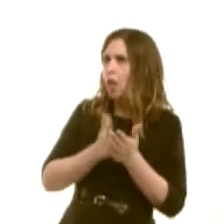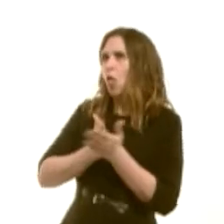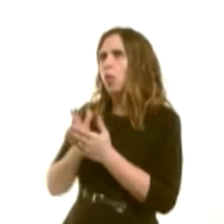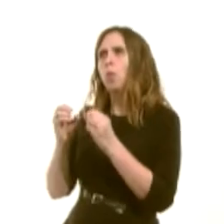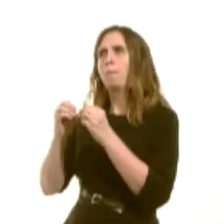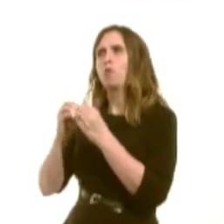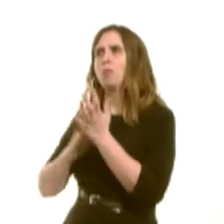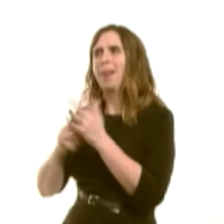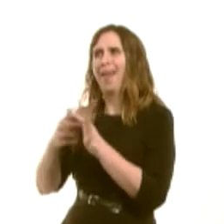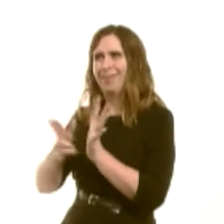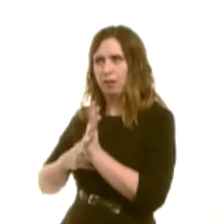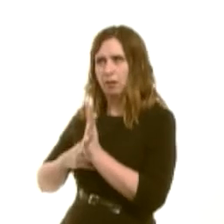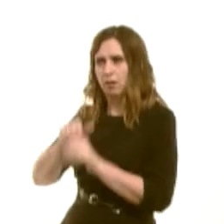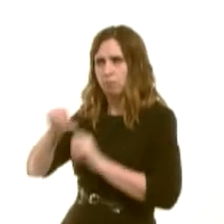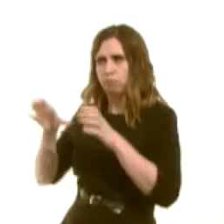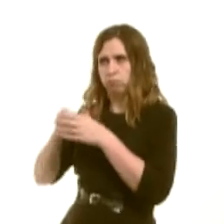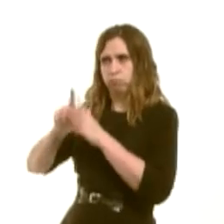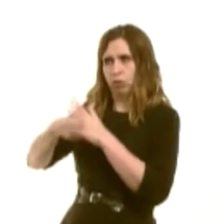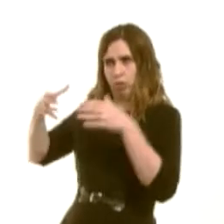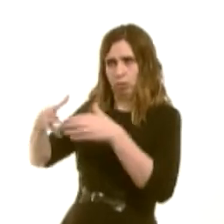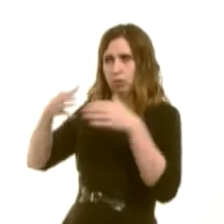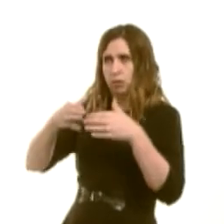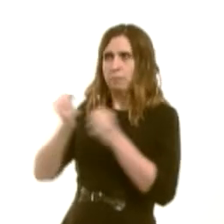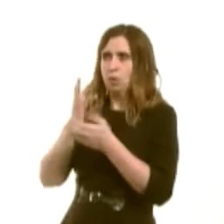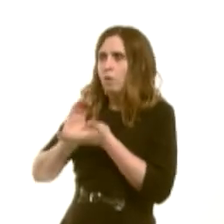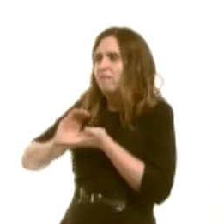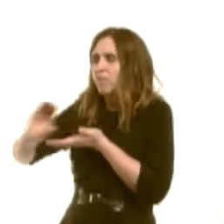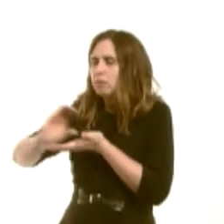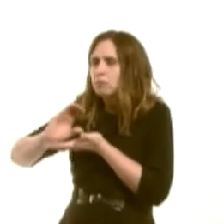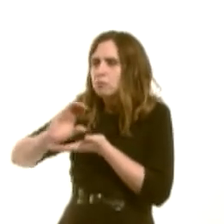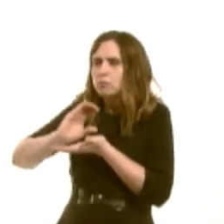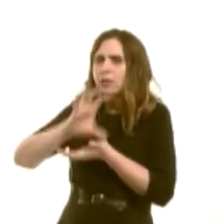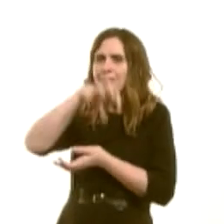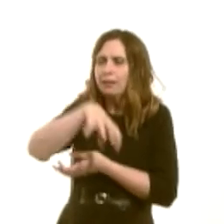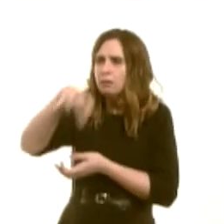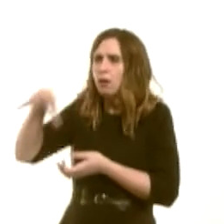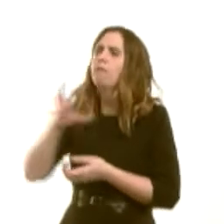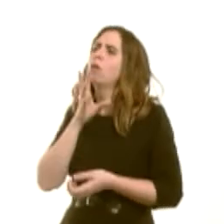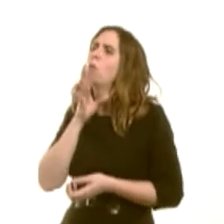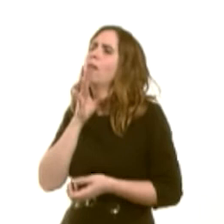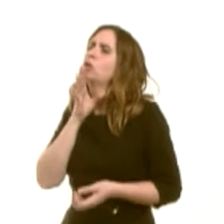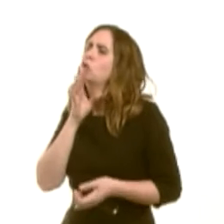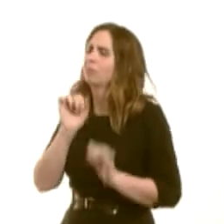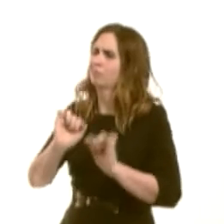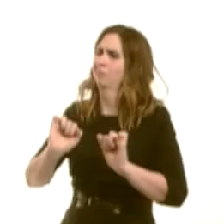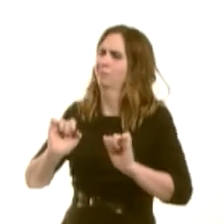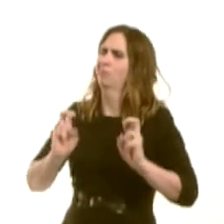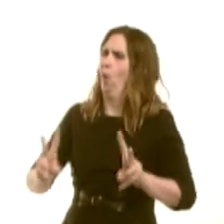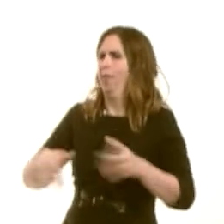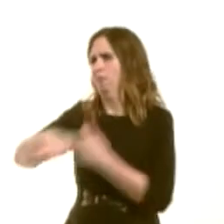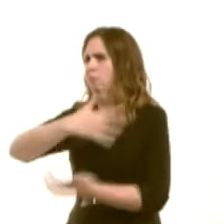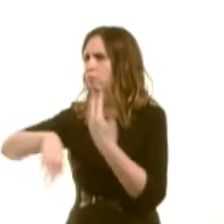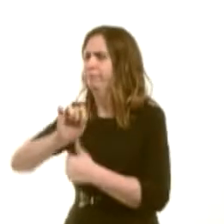and ensuring that funding is available for centres where the Welsh language can be used as the natural speaking language, especially